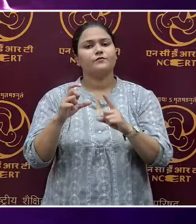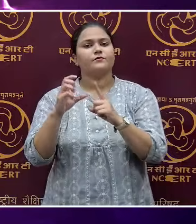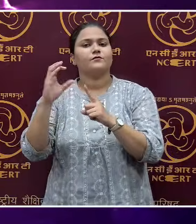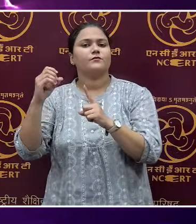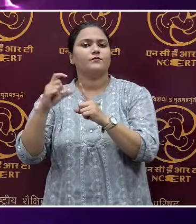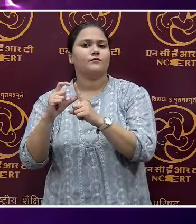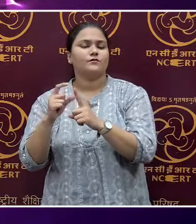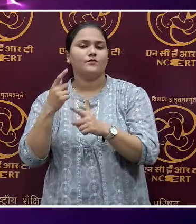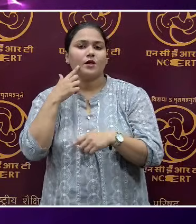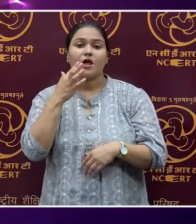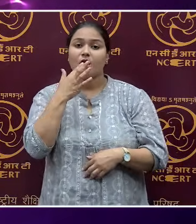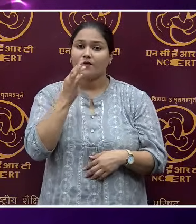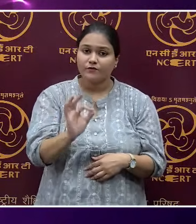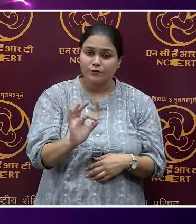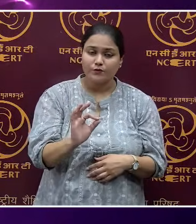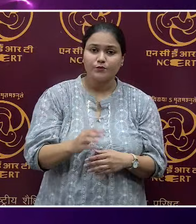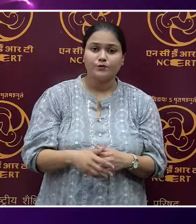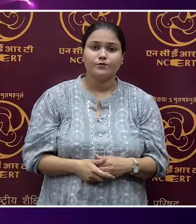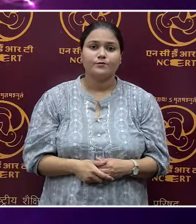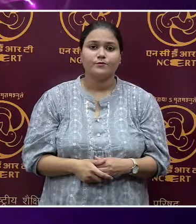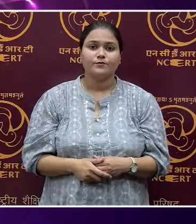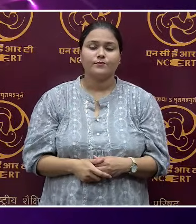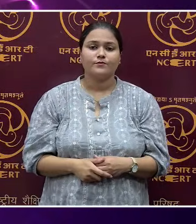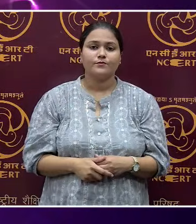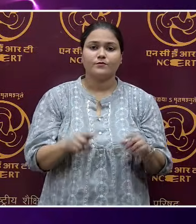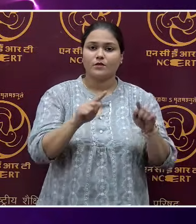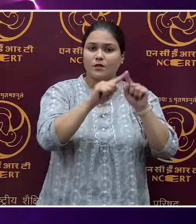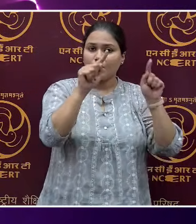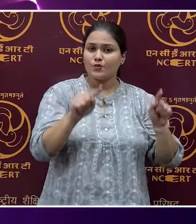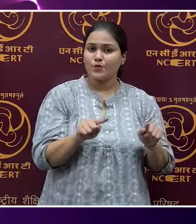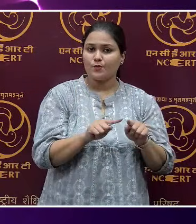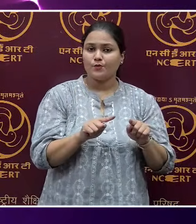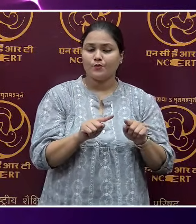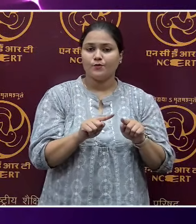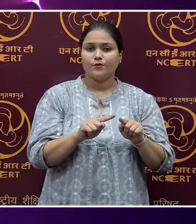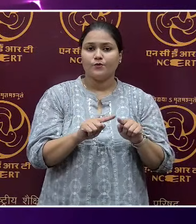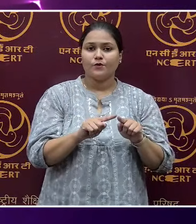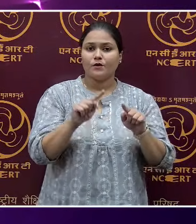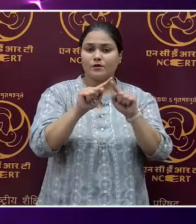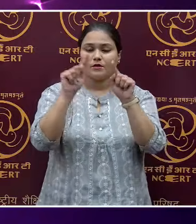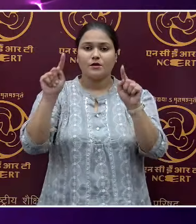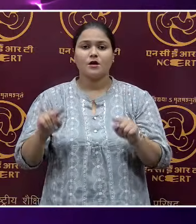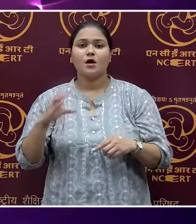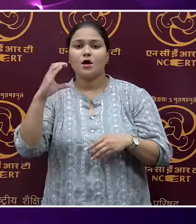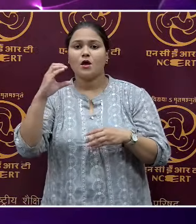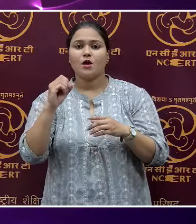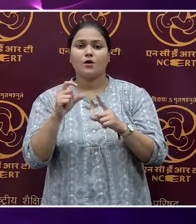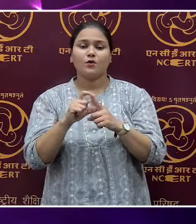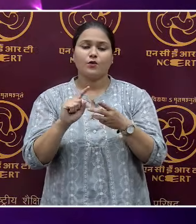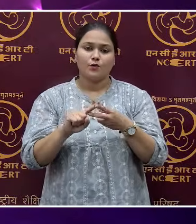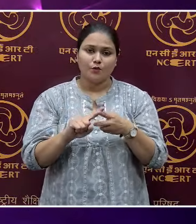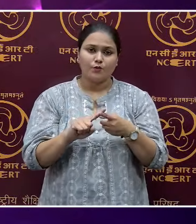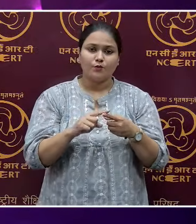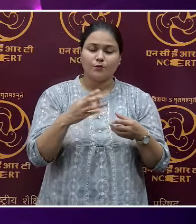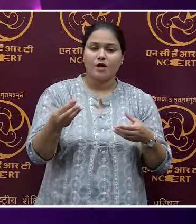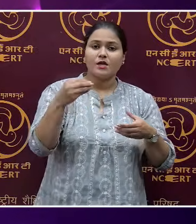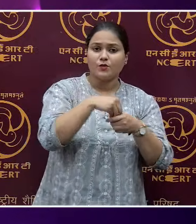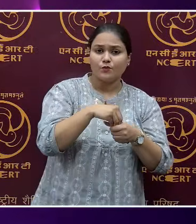true, the code within the if blocks are executed. Otherwise, the code within the else block is executed.